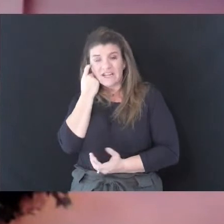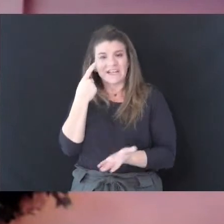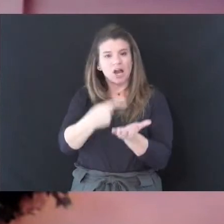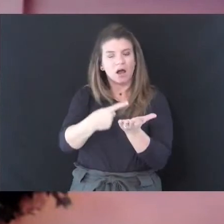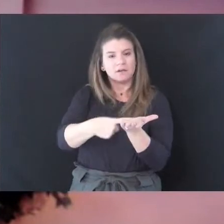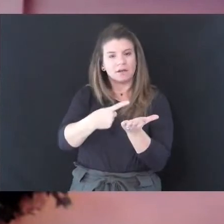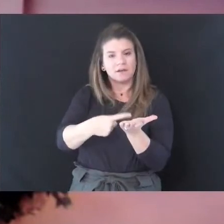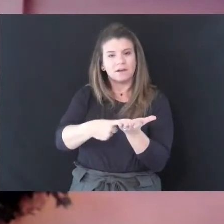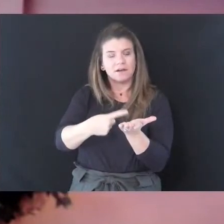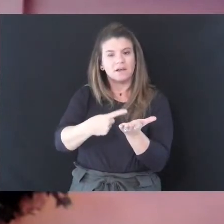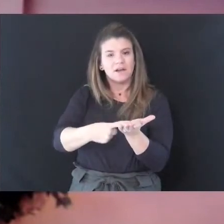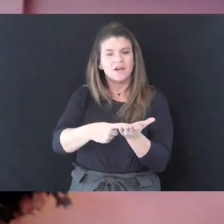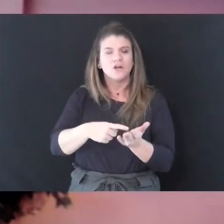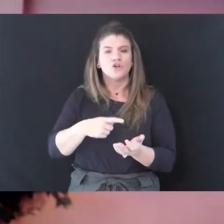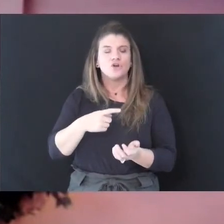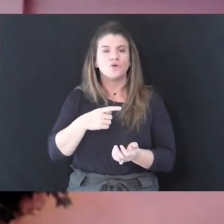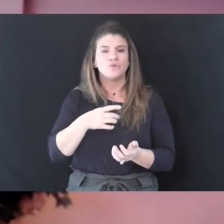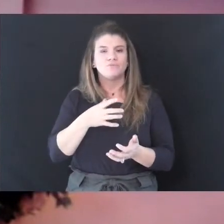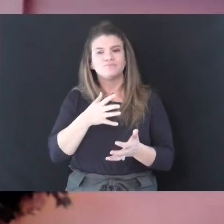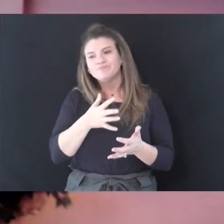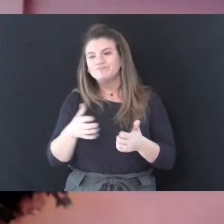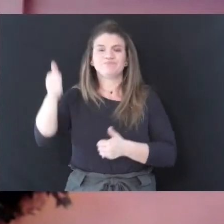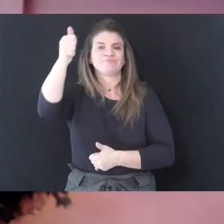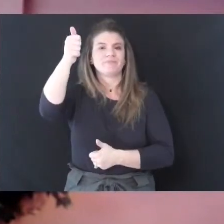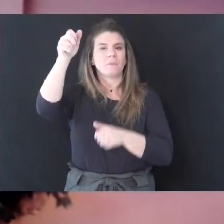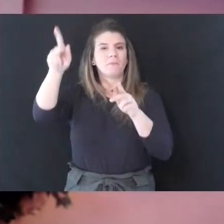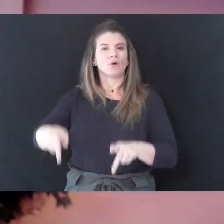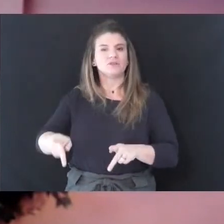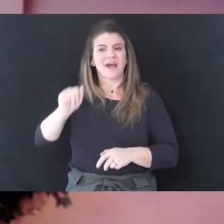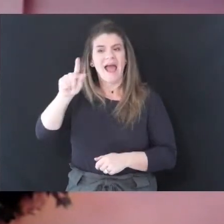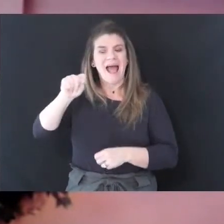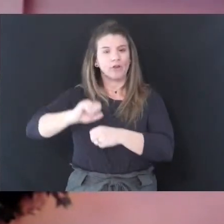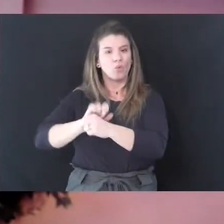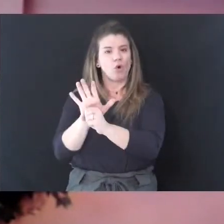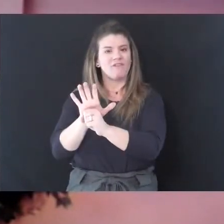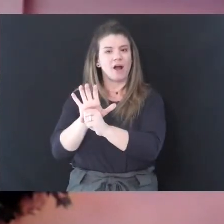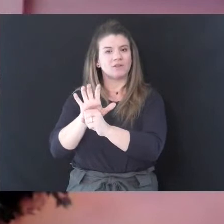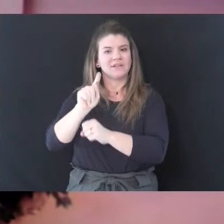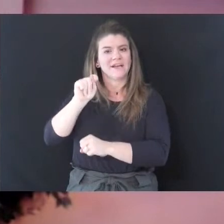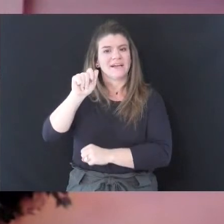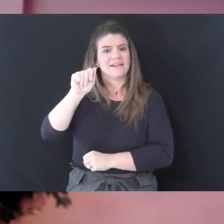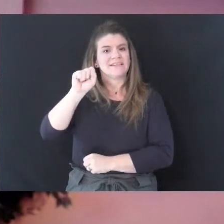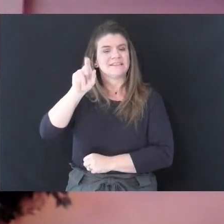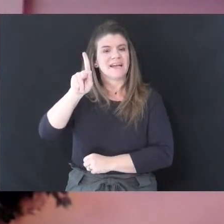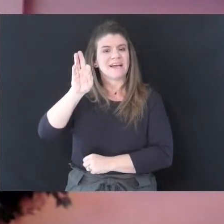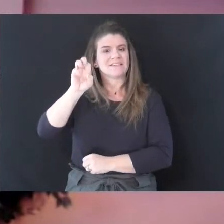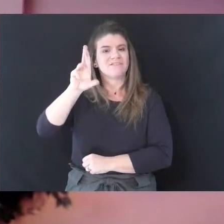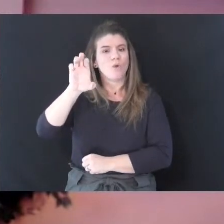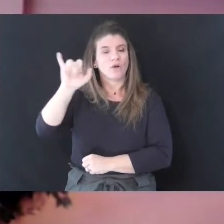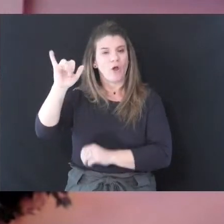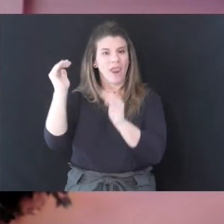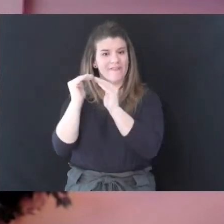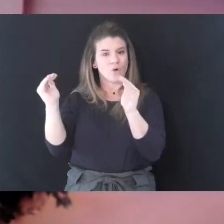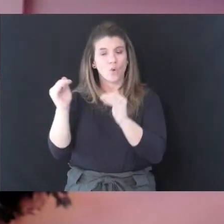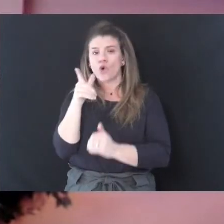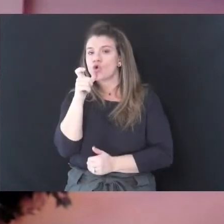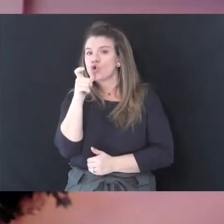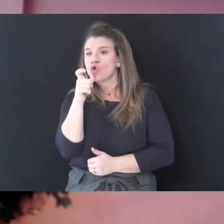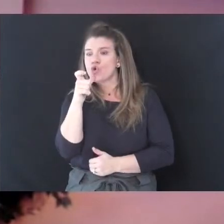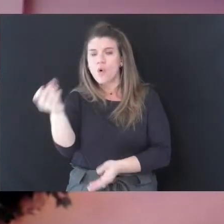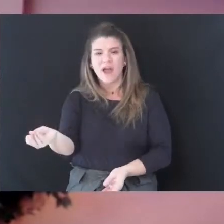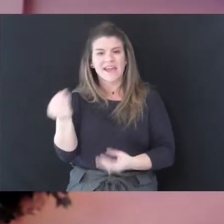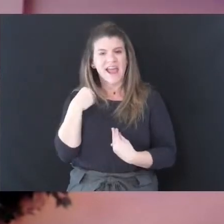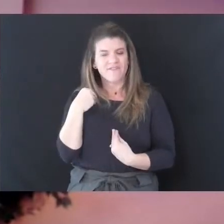to an official at the coronavirus task force level who is, you know, gave